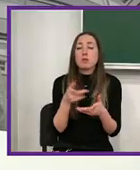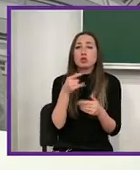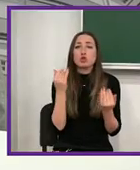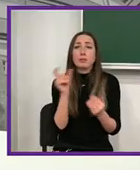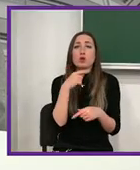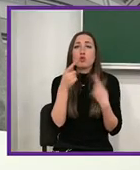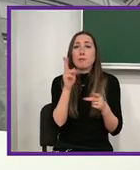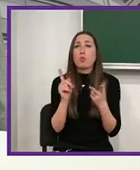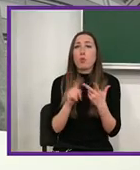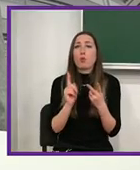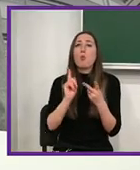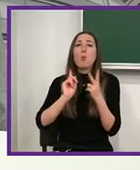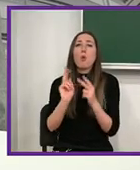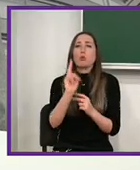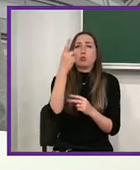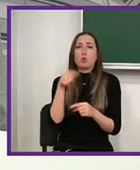can maintain